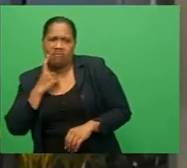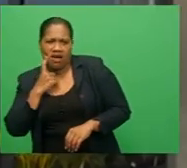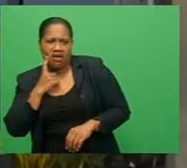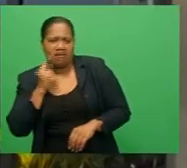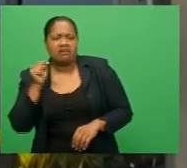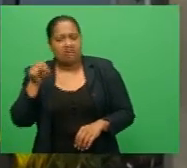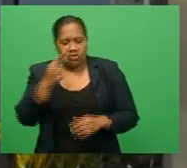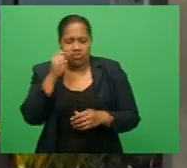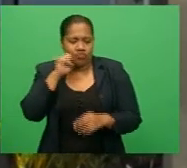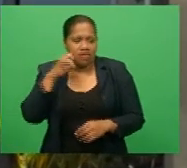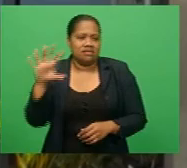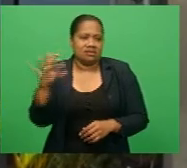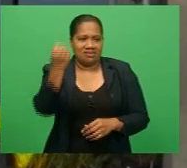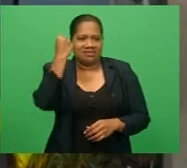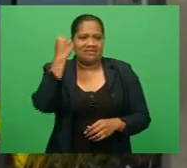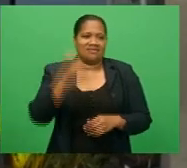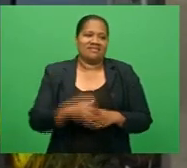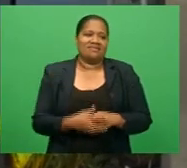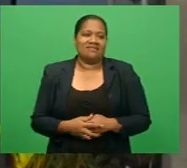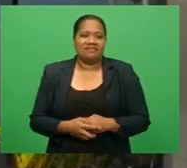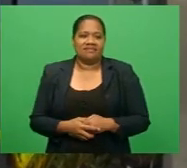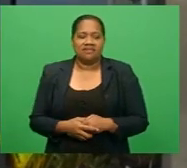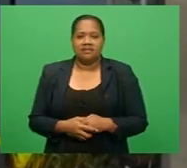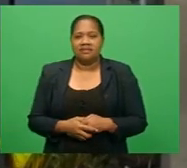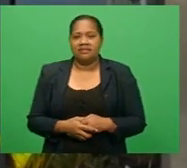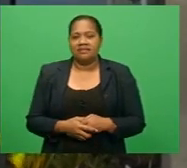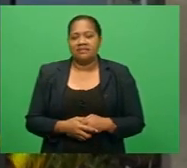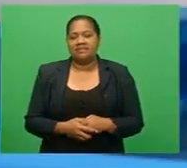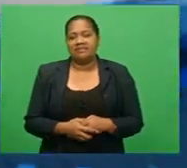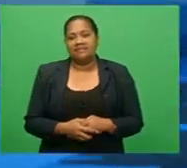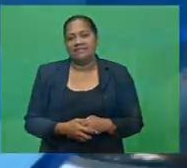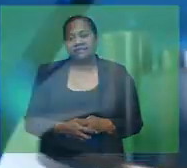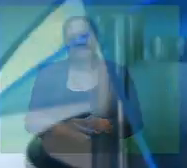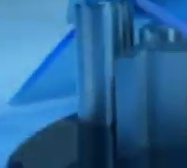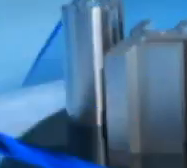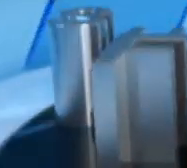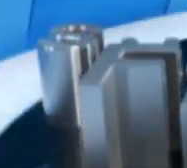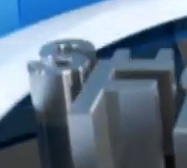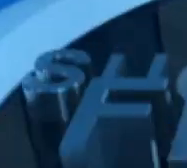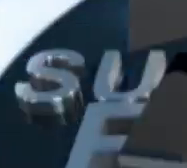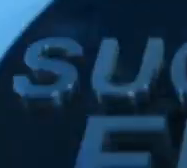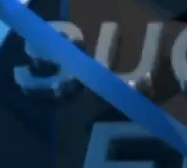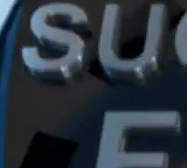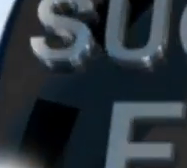succeed. Apinisawang Gardovo, FBC News.